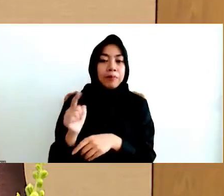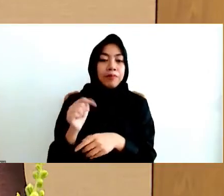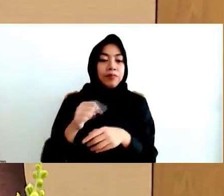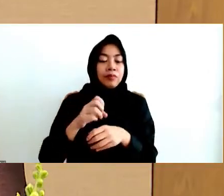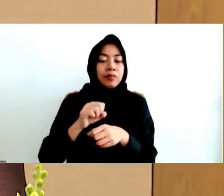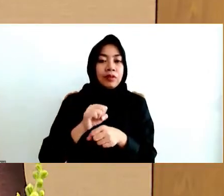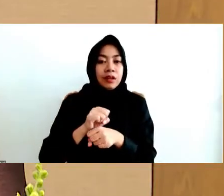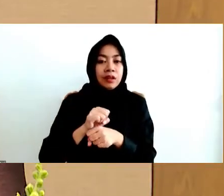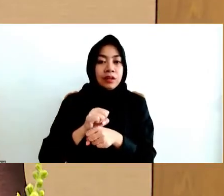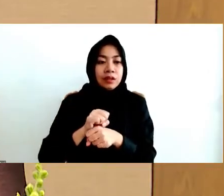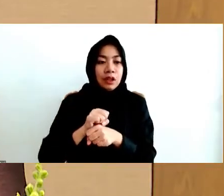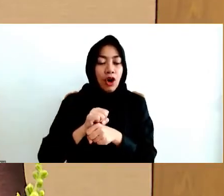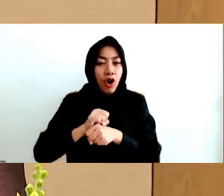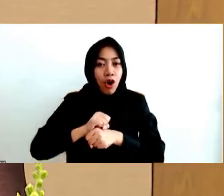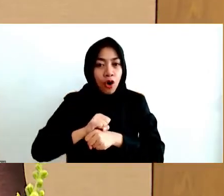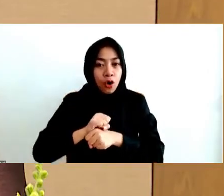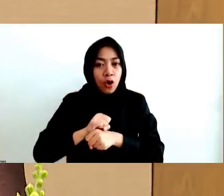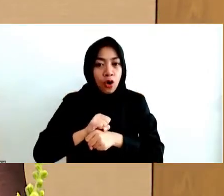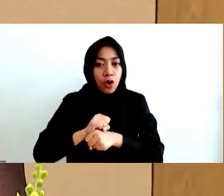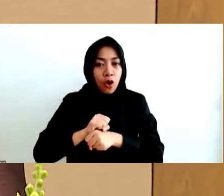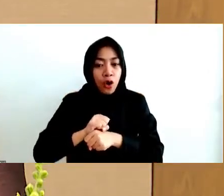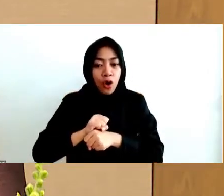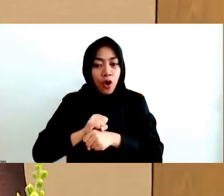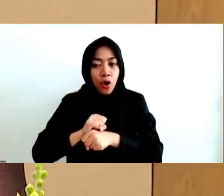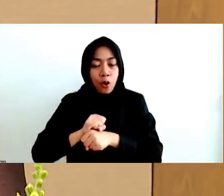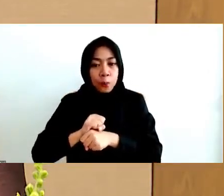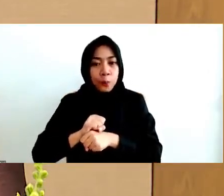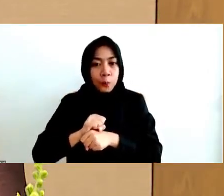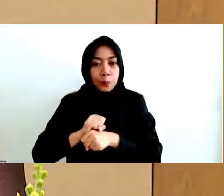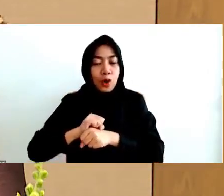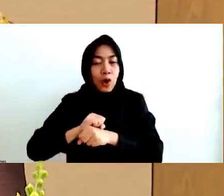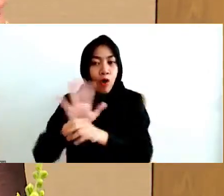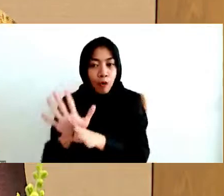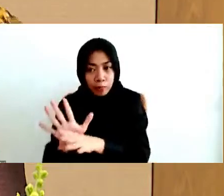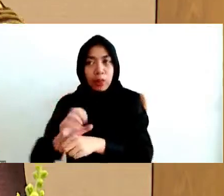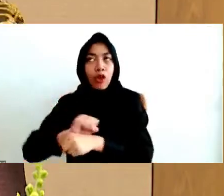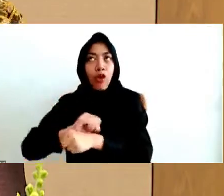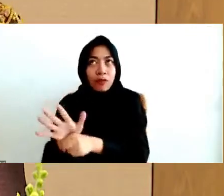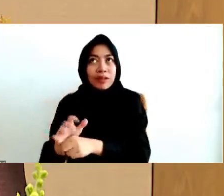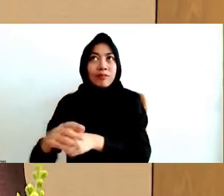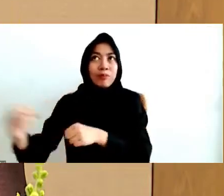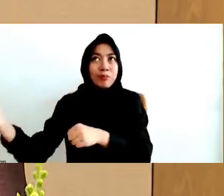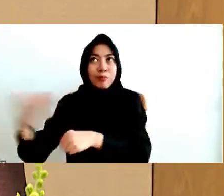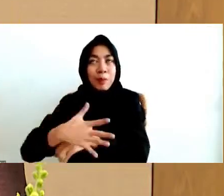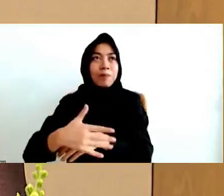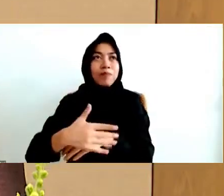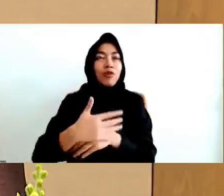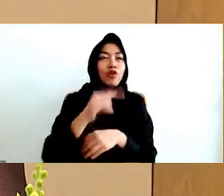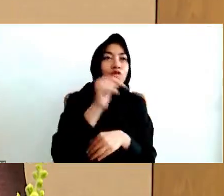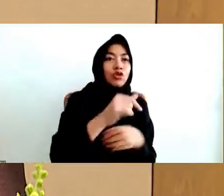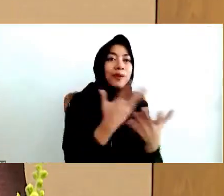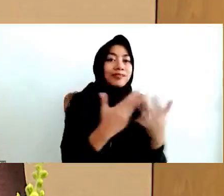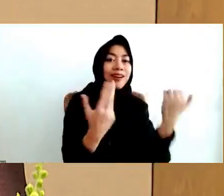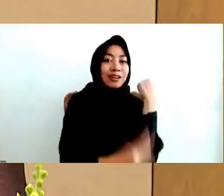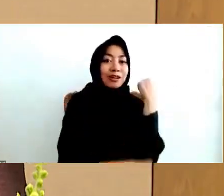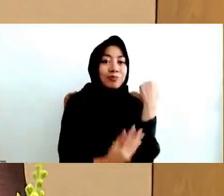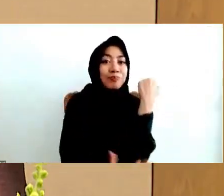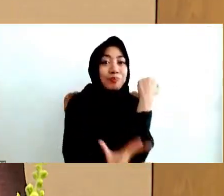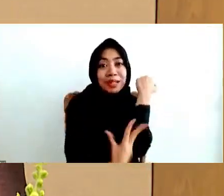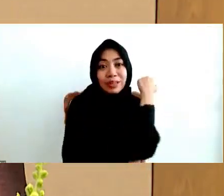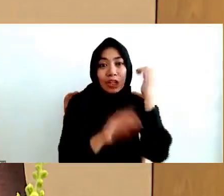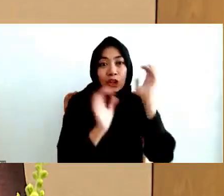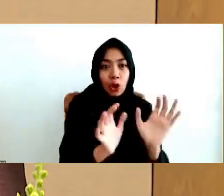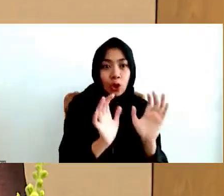adversely affected the current program beneficiaries, the poor, and then the